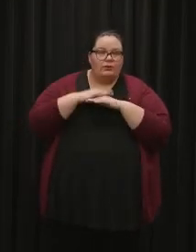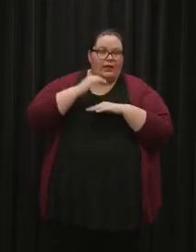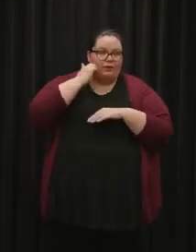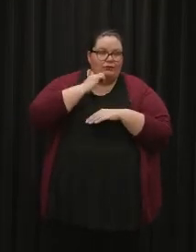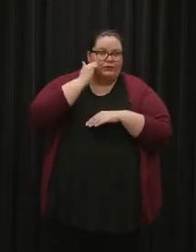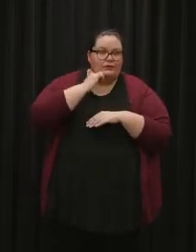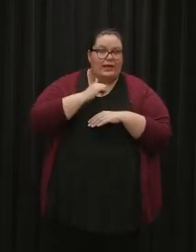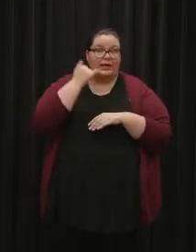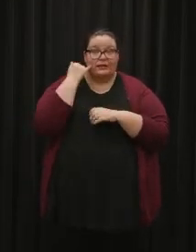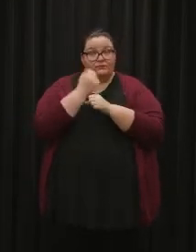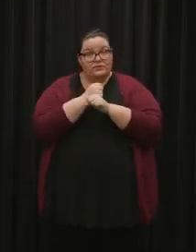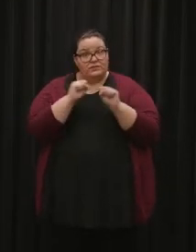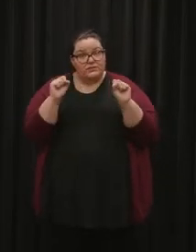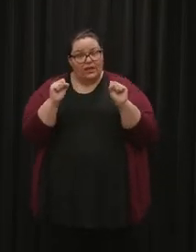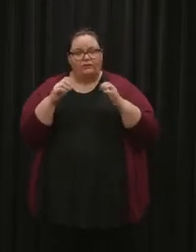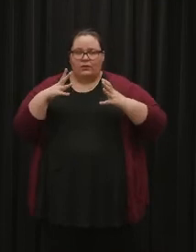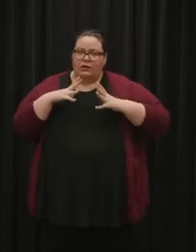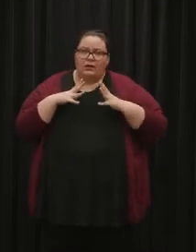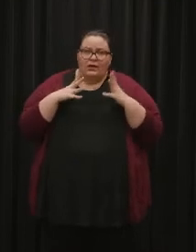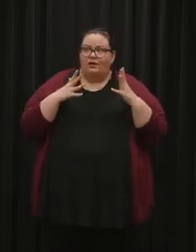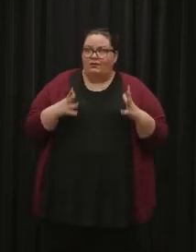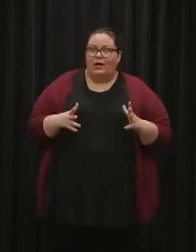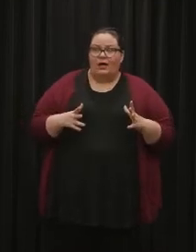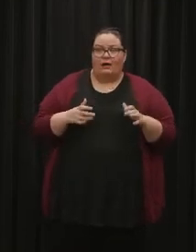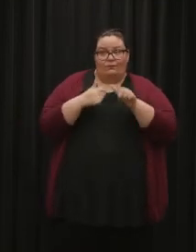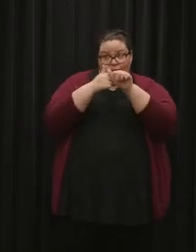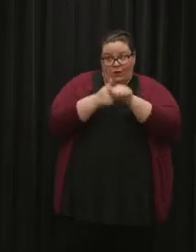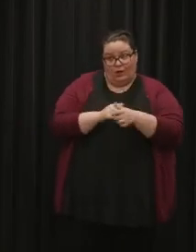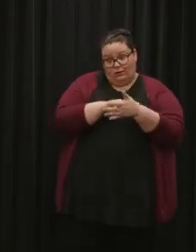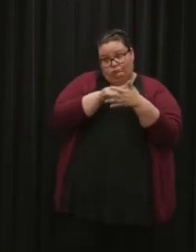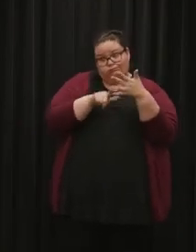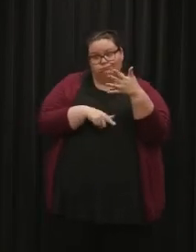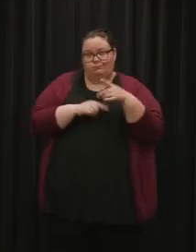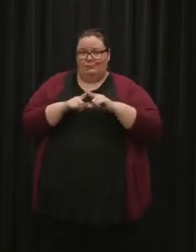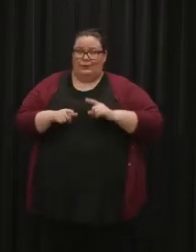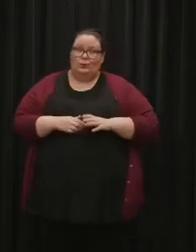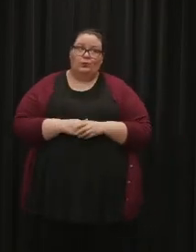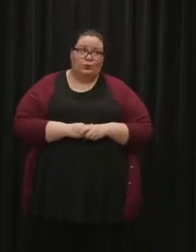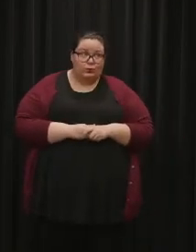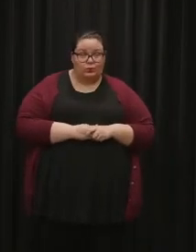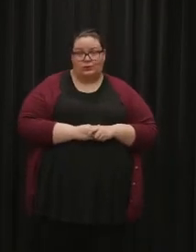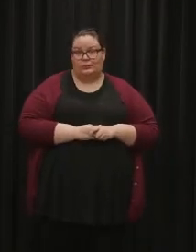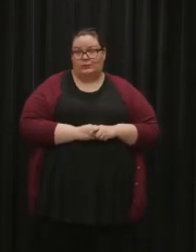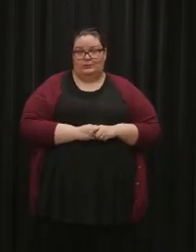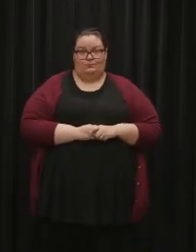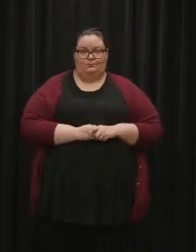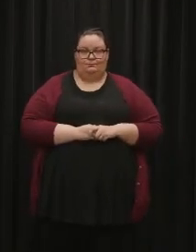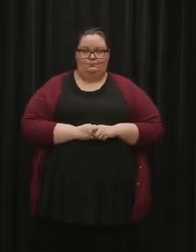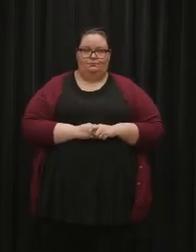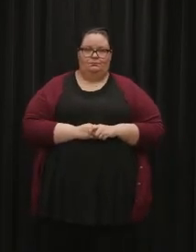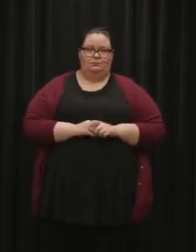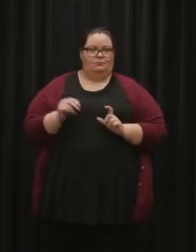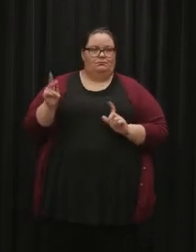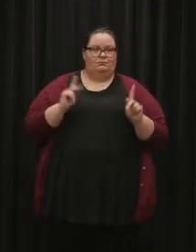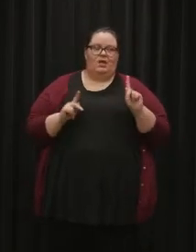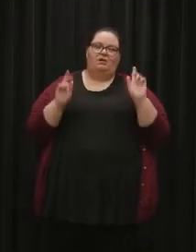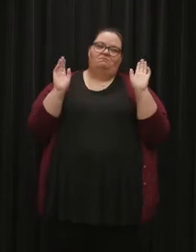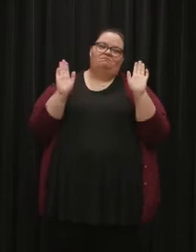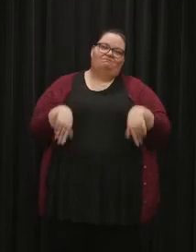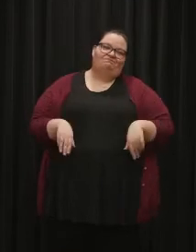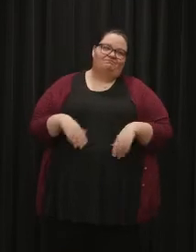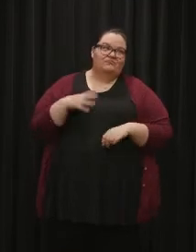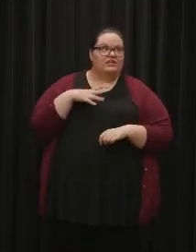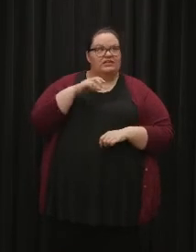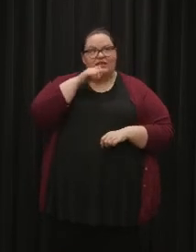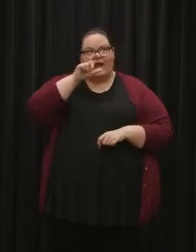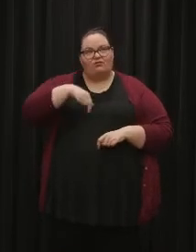done safely, then people will be protected. But if there are any shortcuts taken or any errors